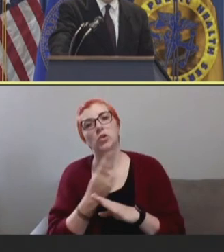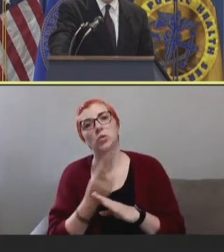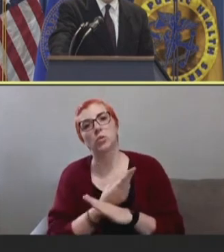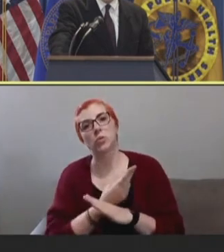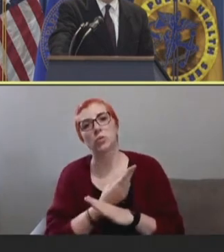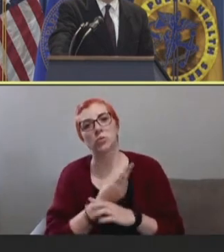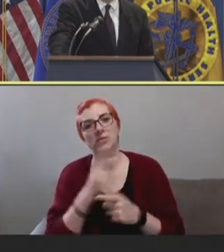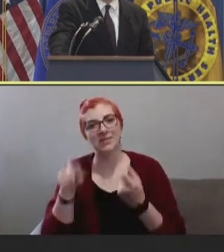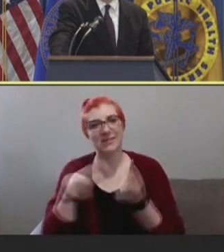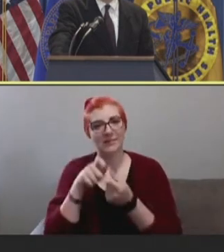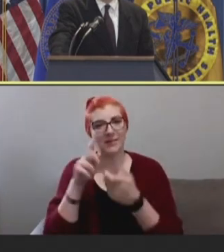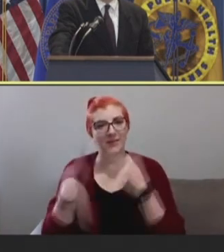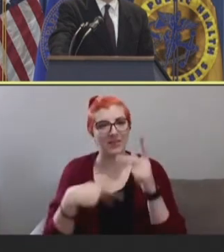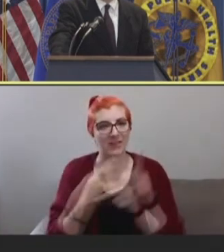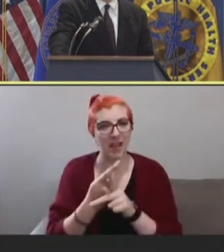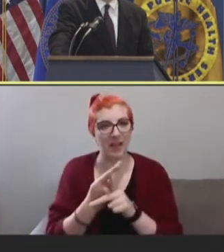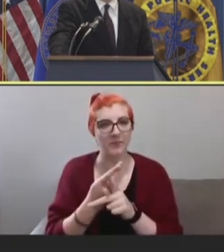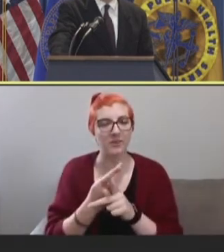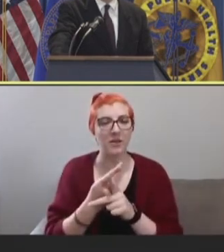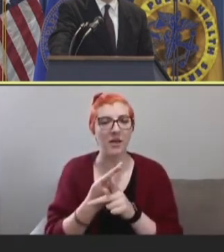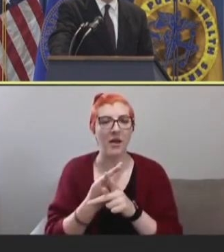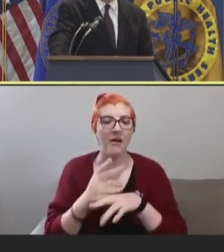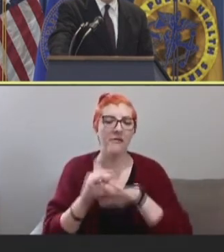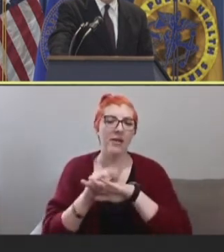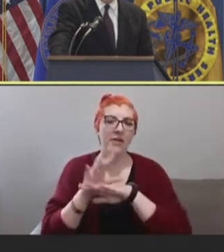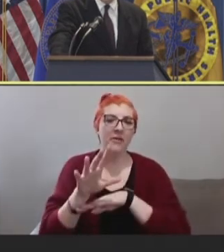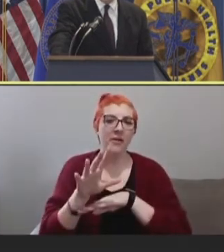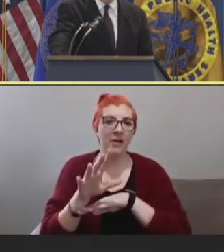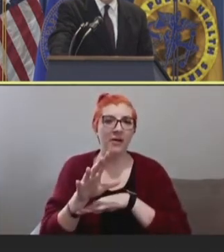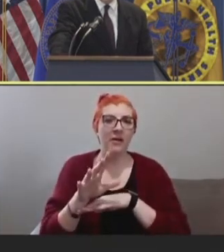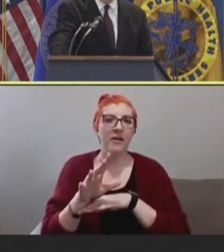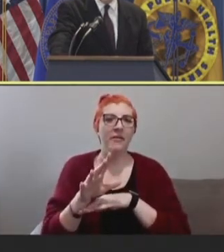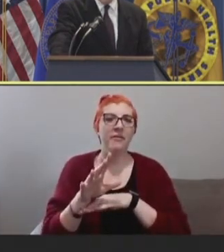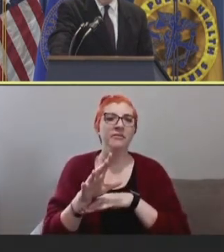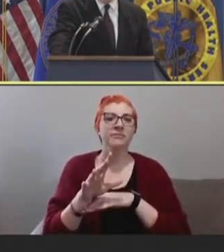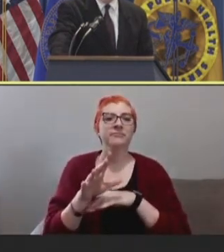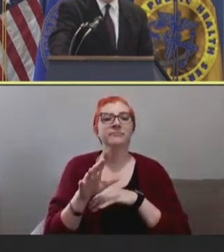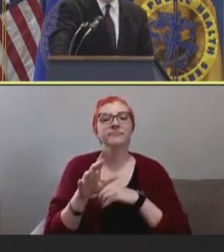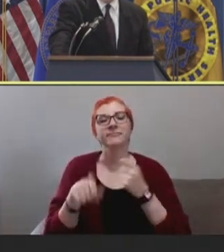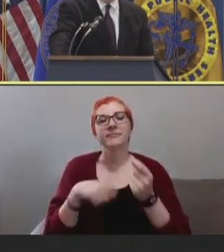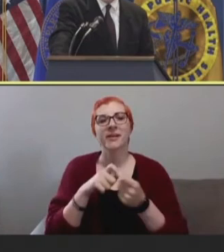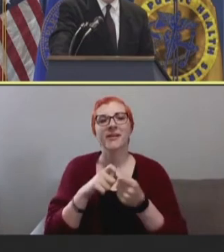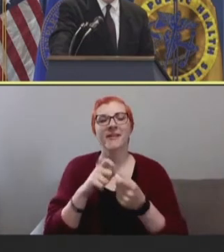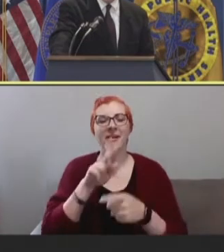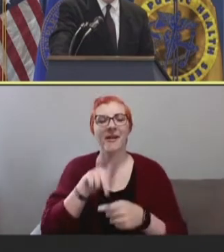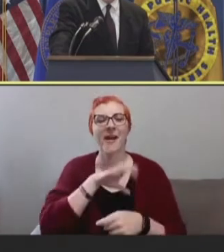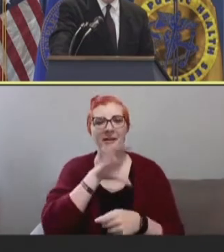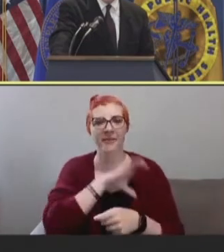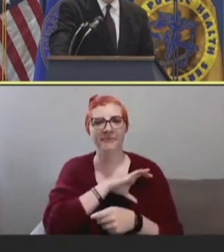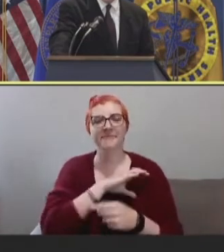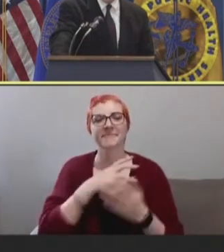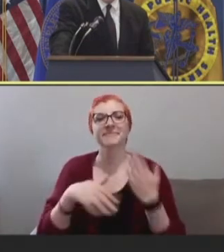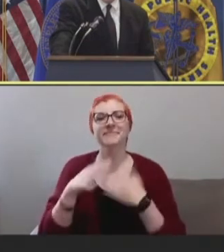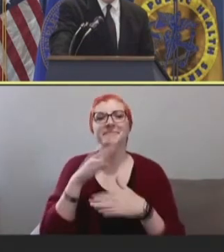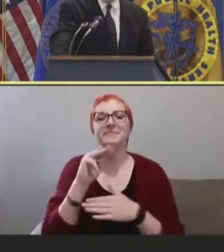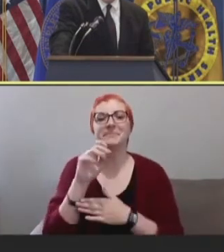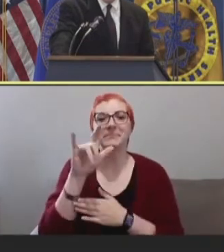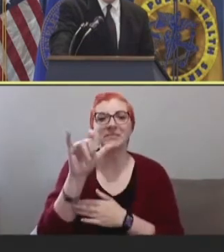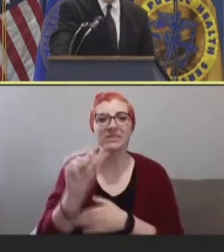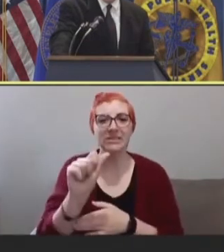certain types of influencers, certain characteristics in social media, and these are things